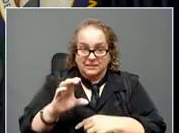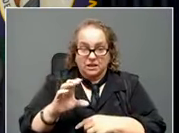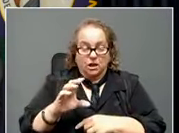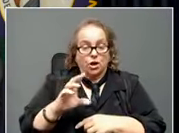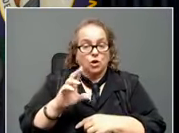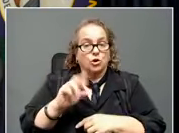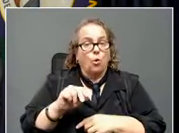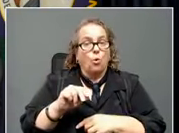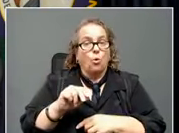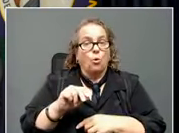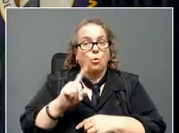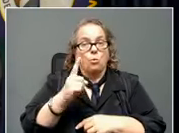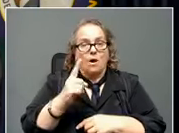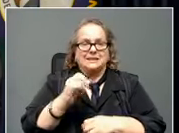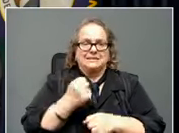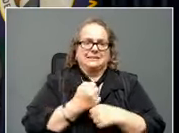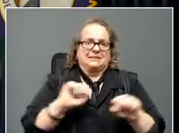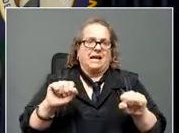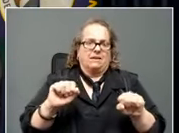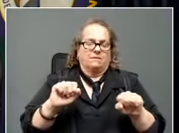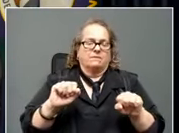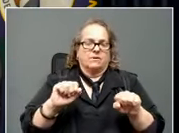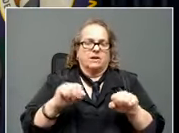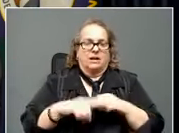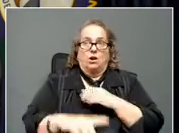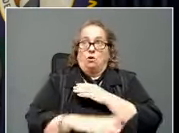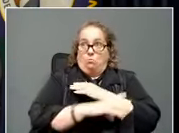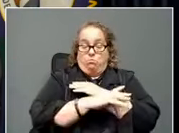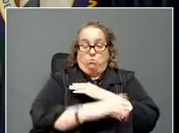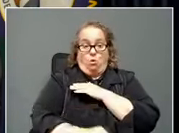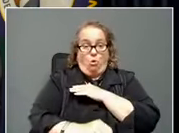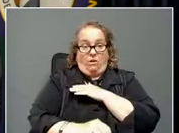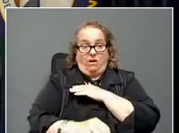no one is safe in a poorly ventilated building?